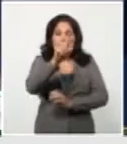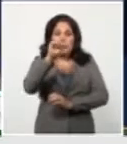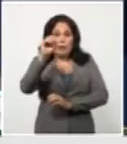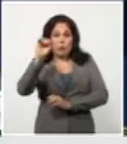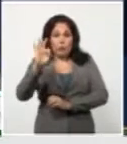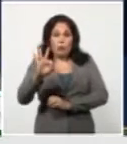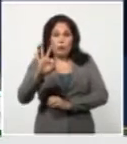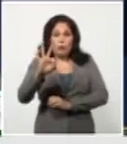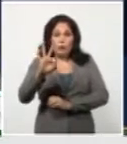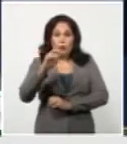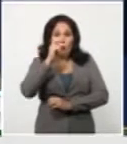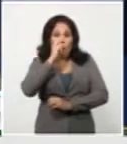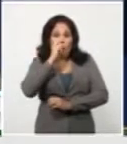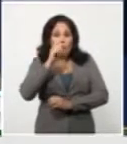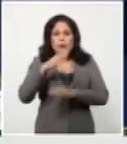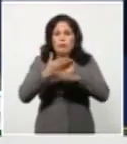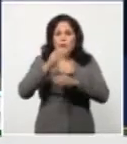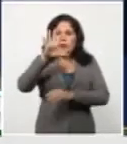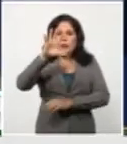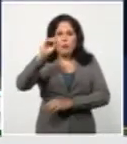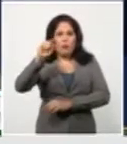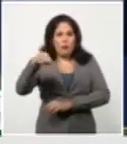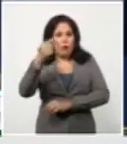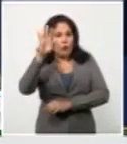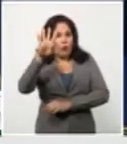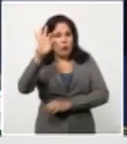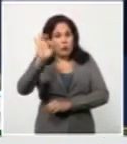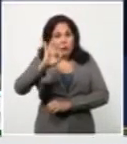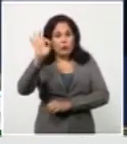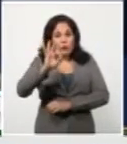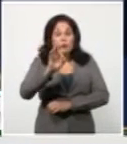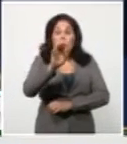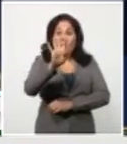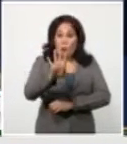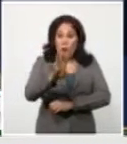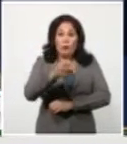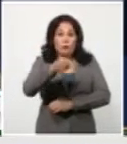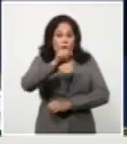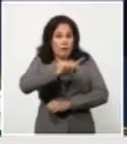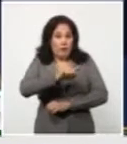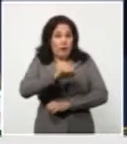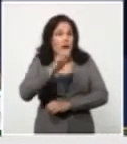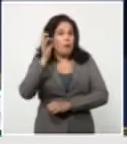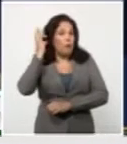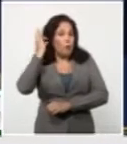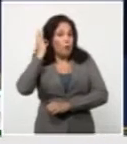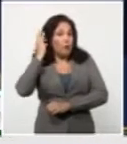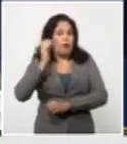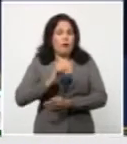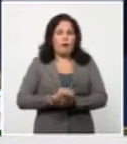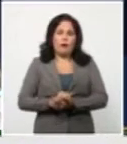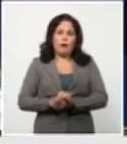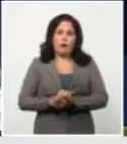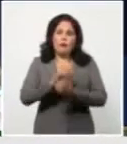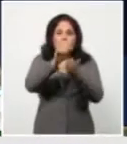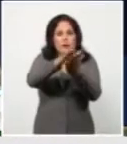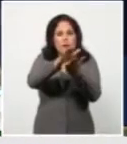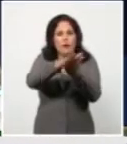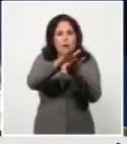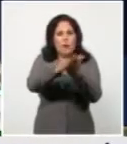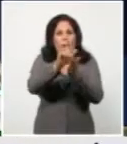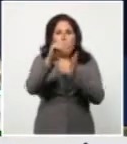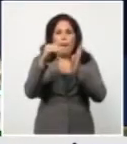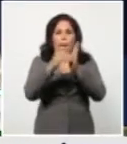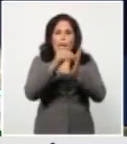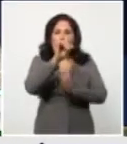Of the 9 cases, 5 are male, accumulating 1,108, that is 50.4%